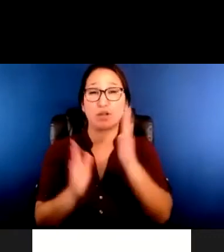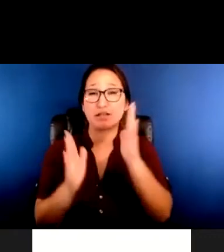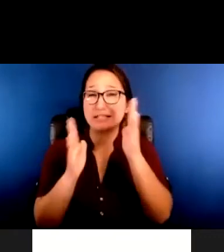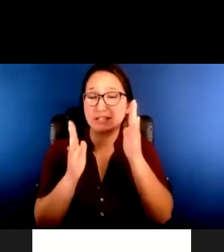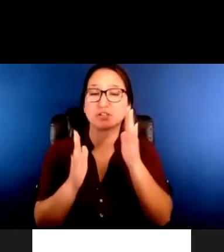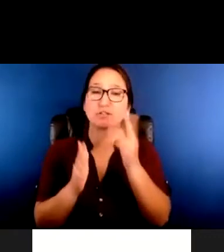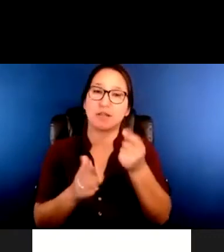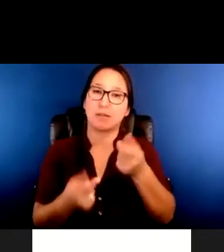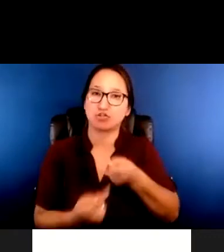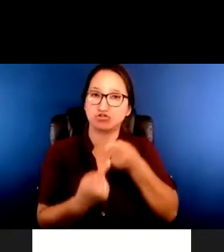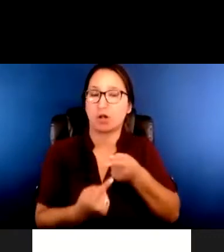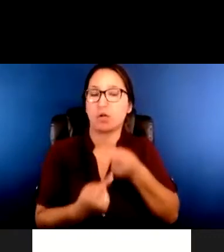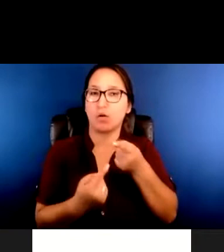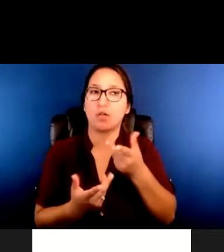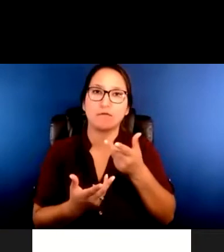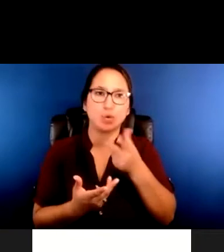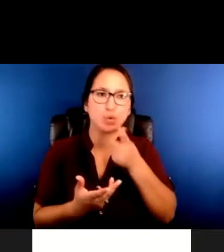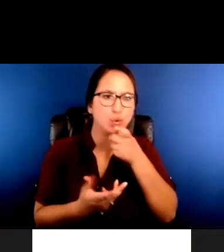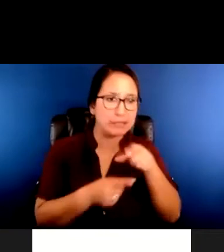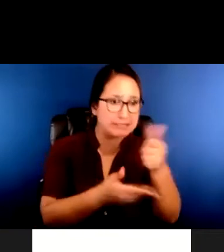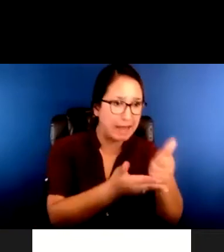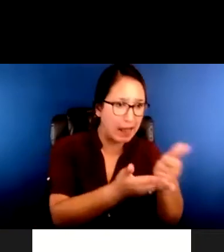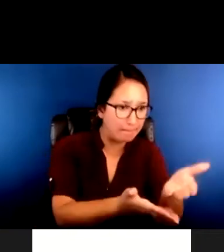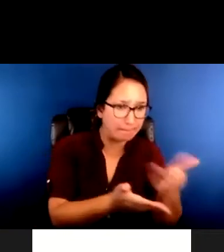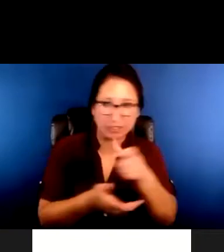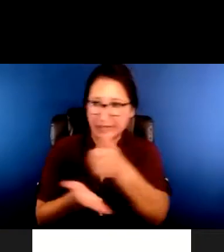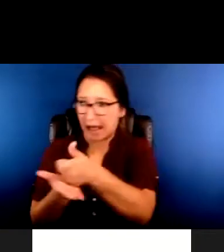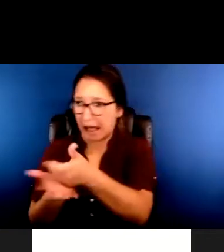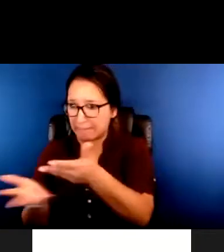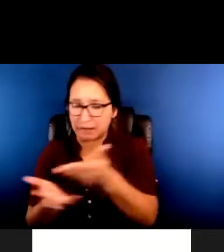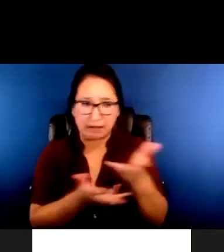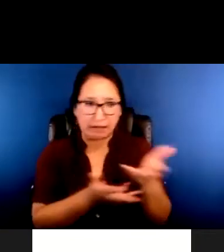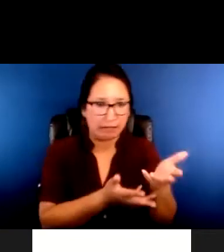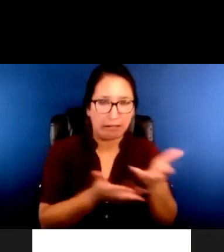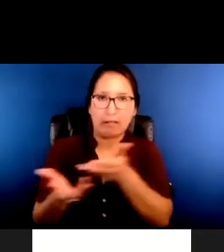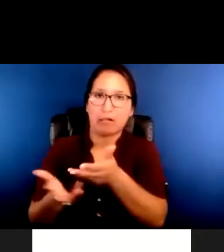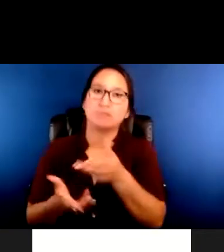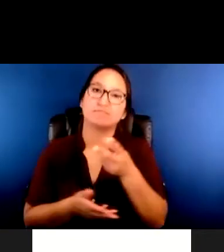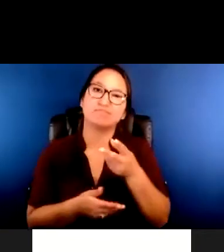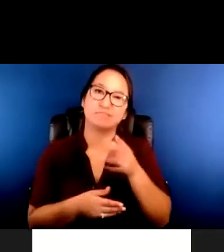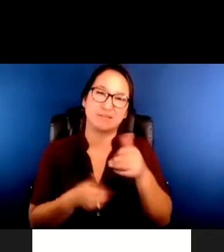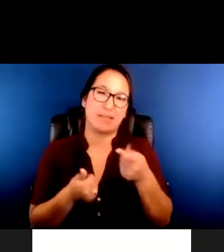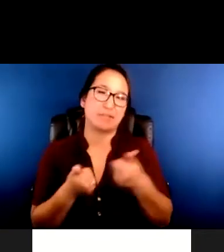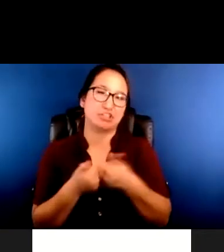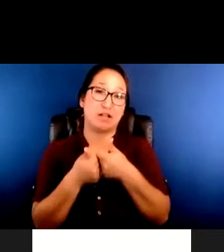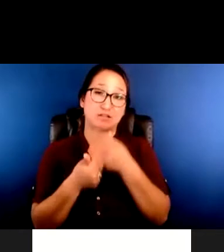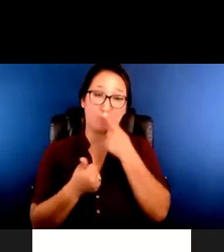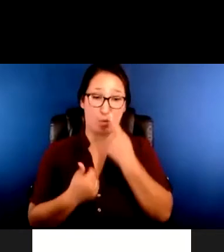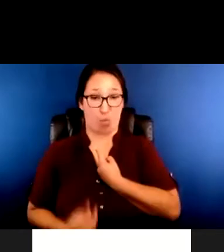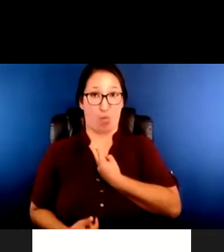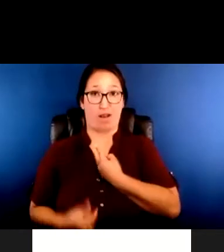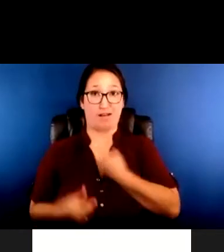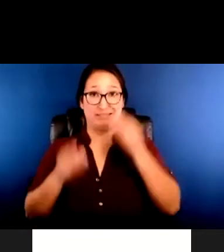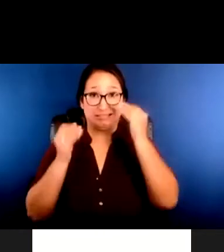then who needs help here, and then who needs help, in class, and who needs help on Zoom has been challenged for one teacher if you have 20